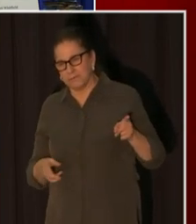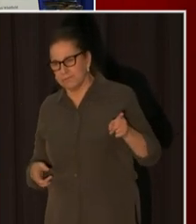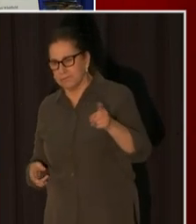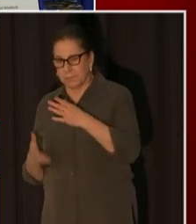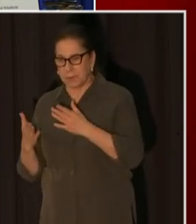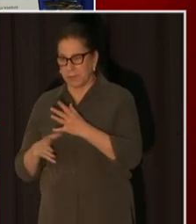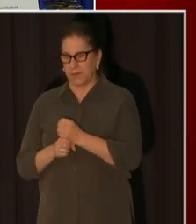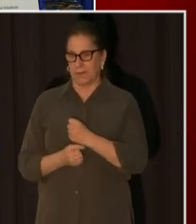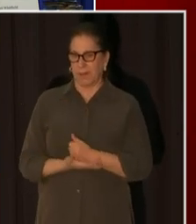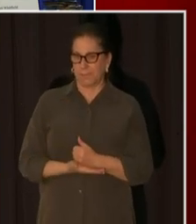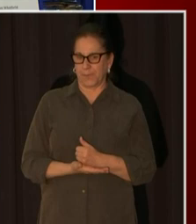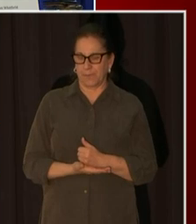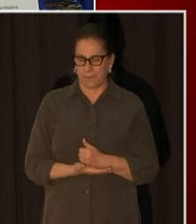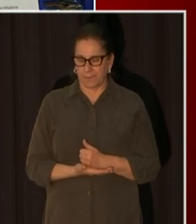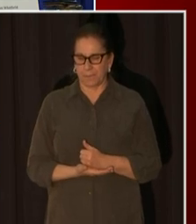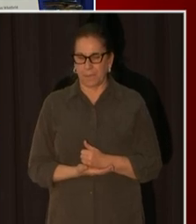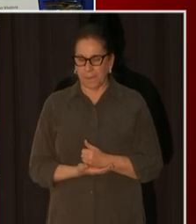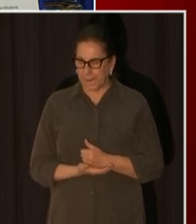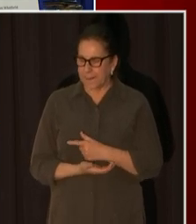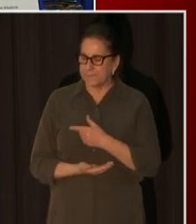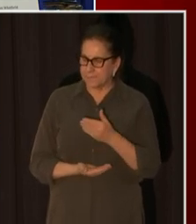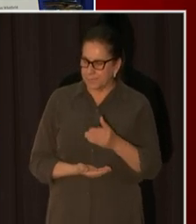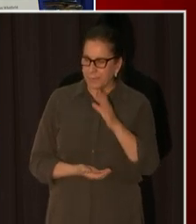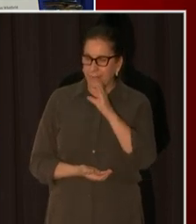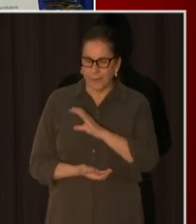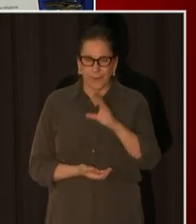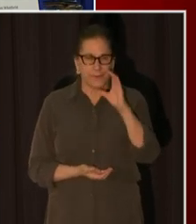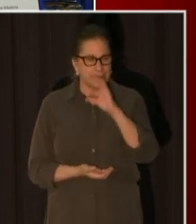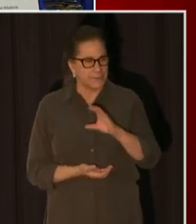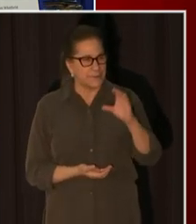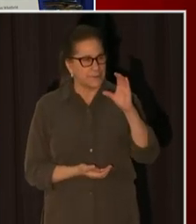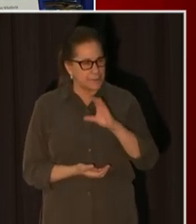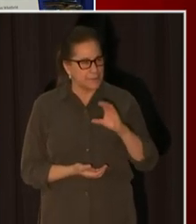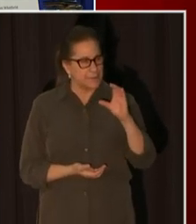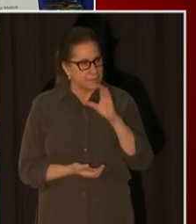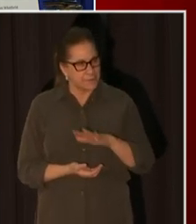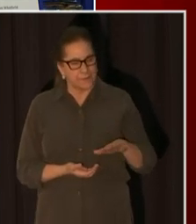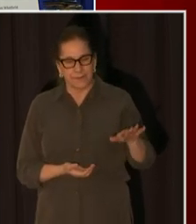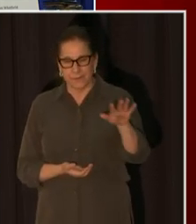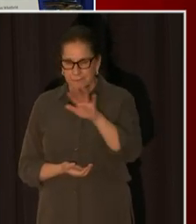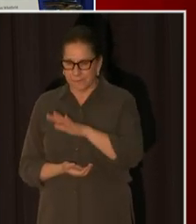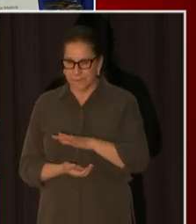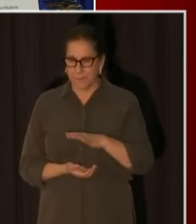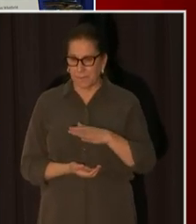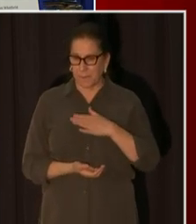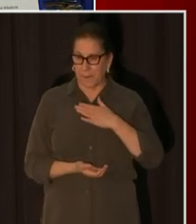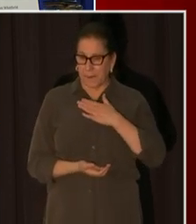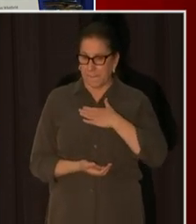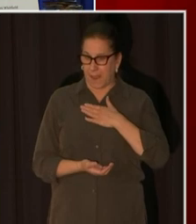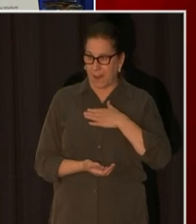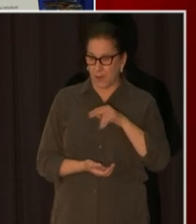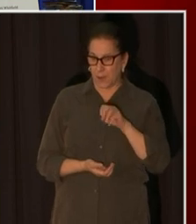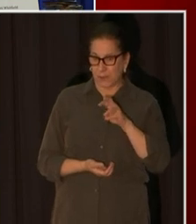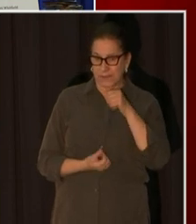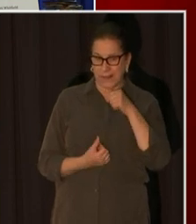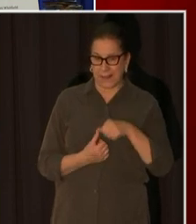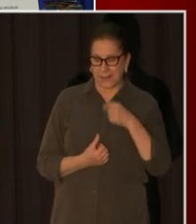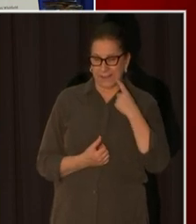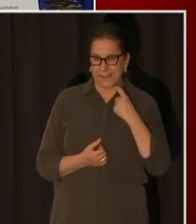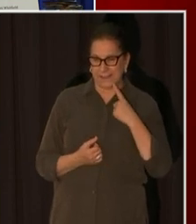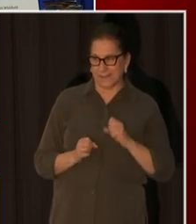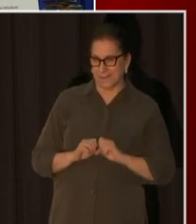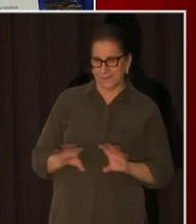apply for unemployment insurance. You should have tried to leverage this PUA grant